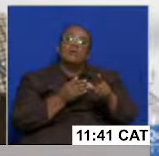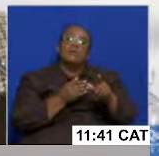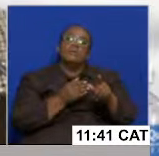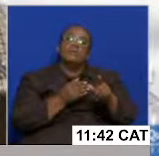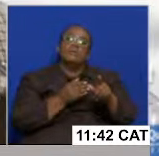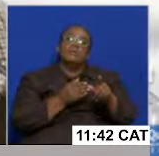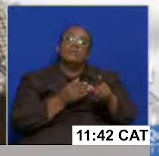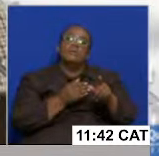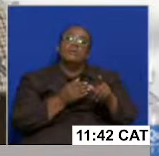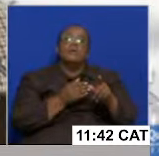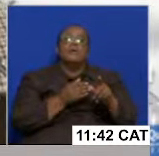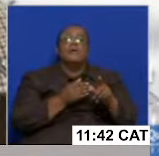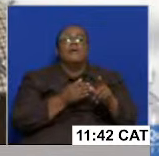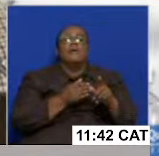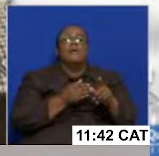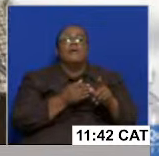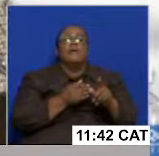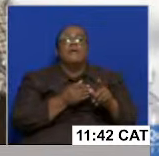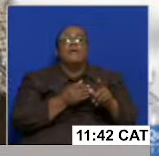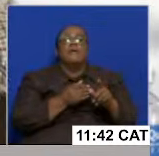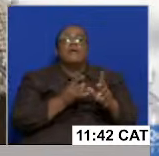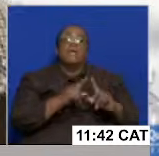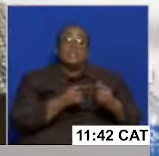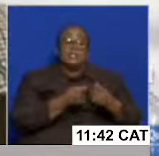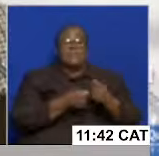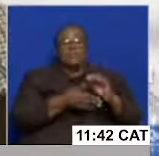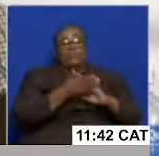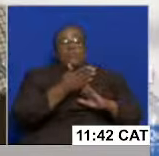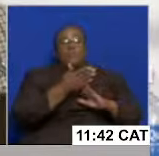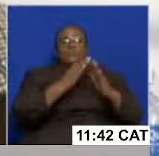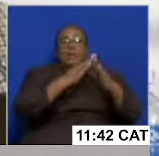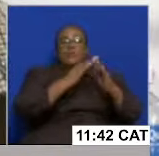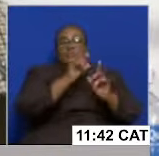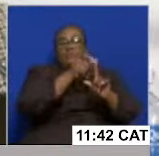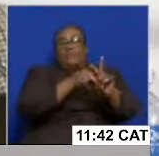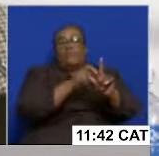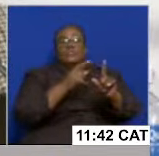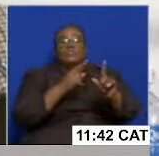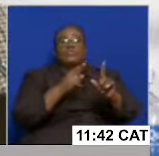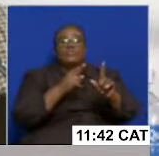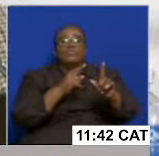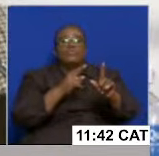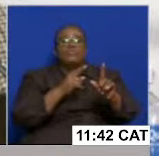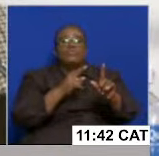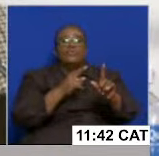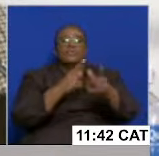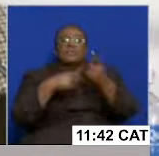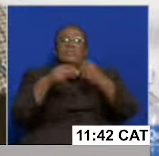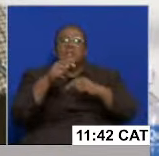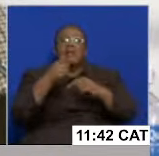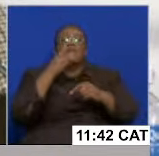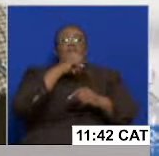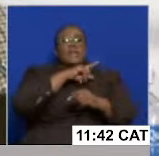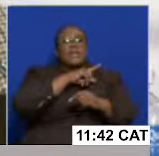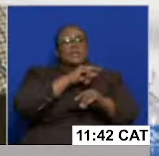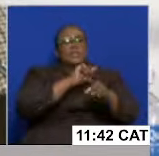that? Yes, I do. So, witness K, when you look at